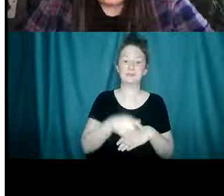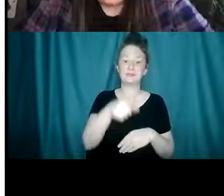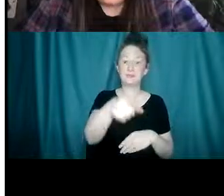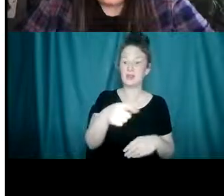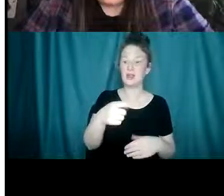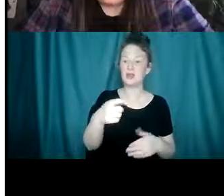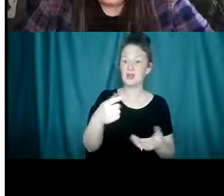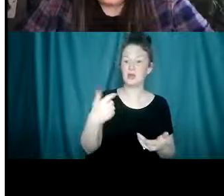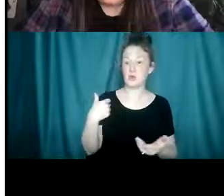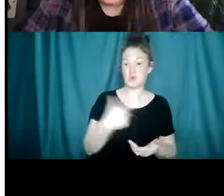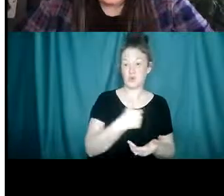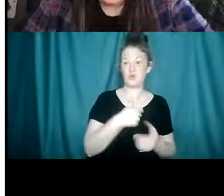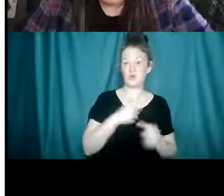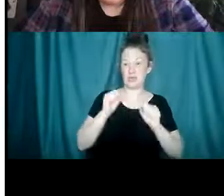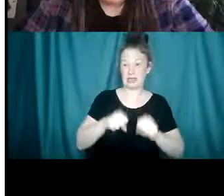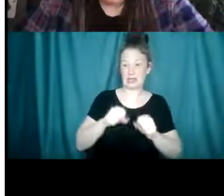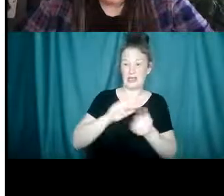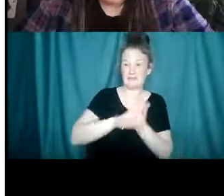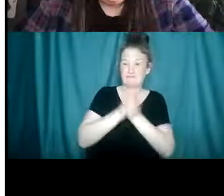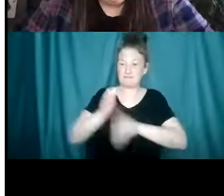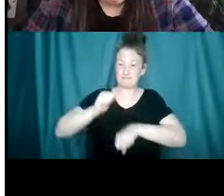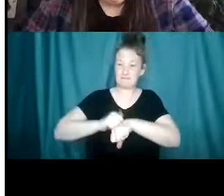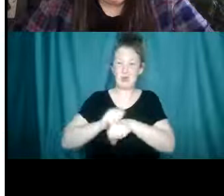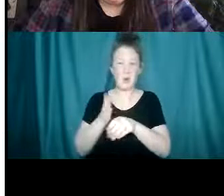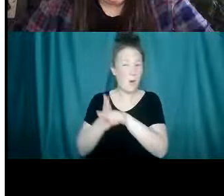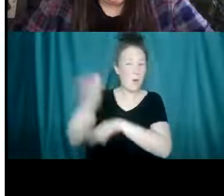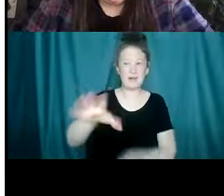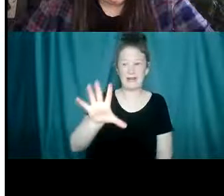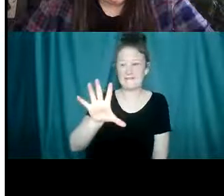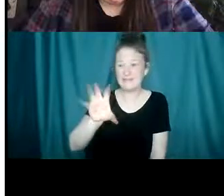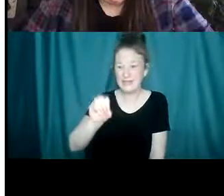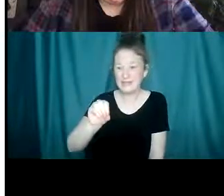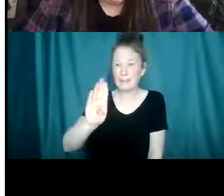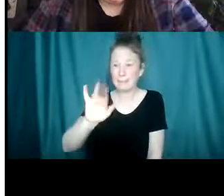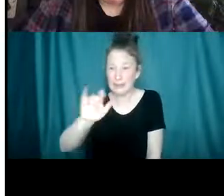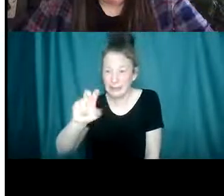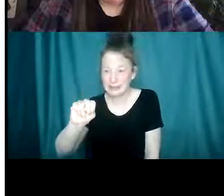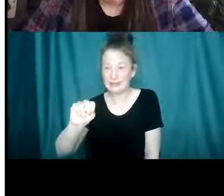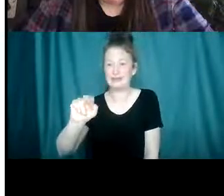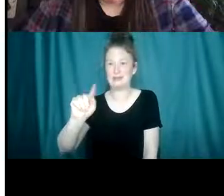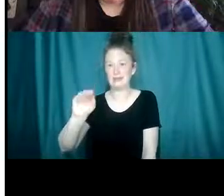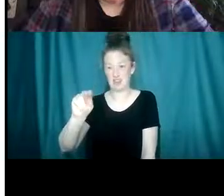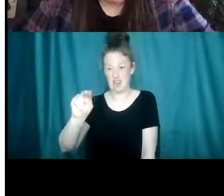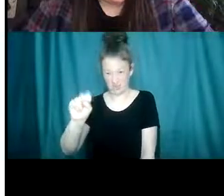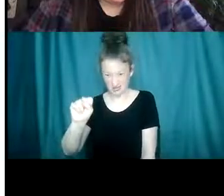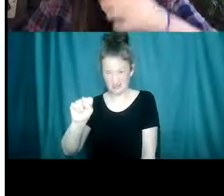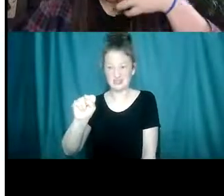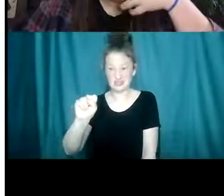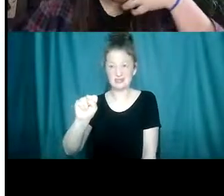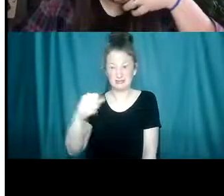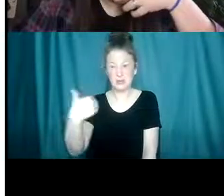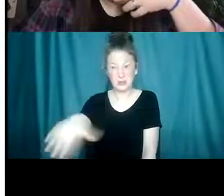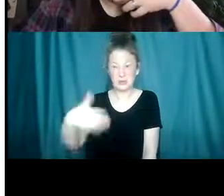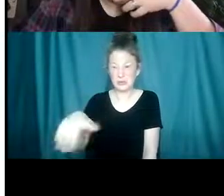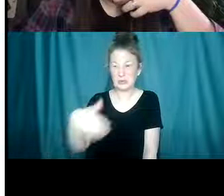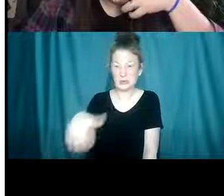we can mineralize over 150 billion metric tons of carbon dioxide. And put this into perspective,